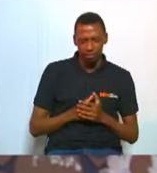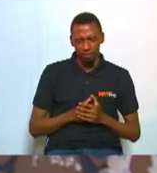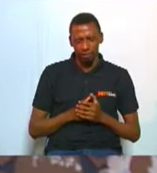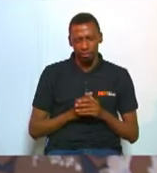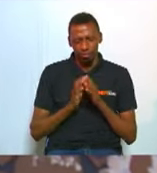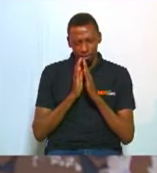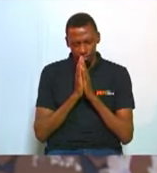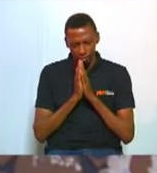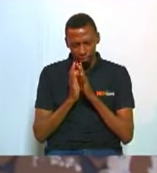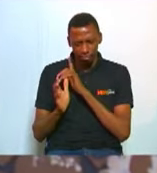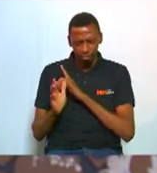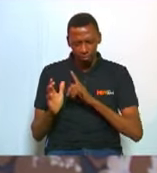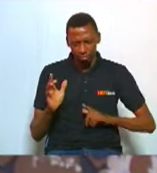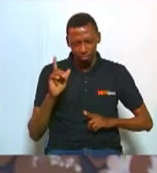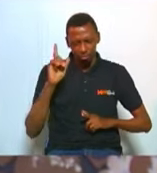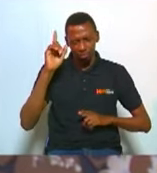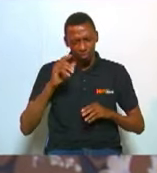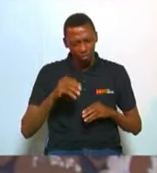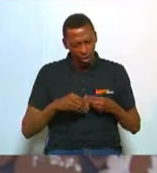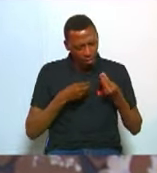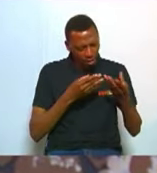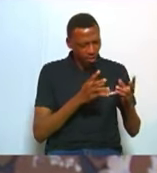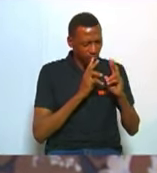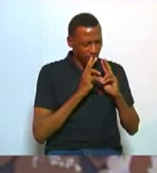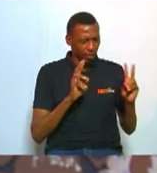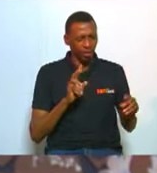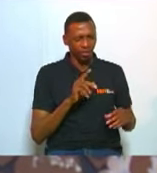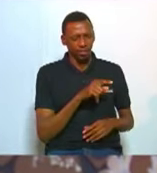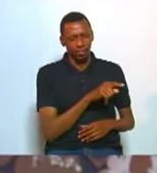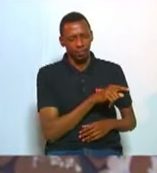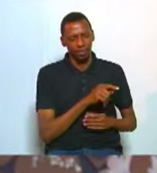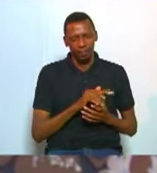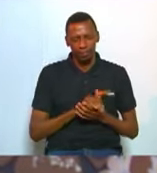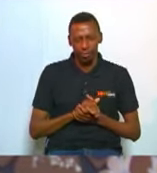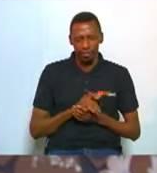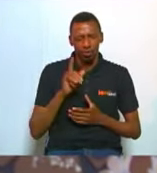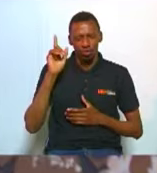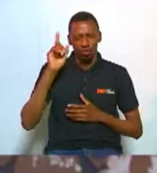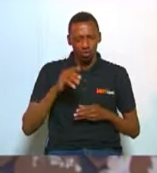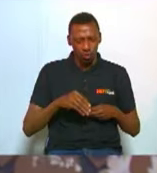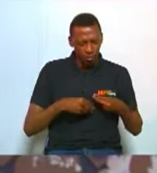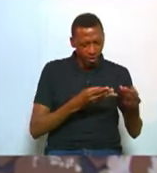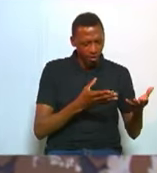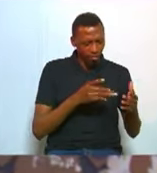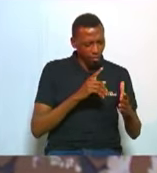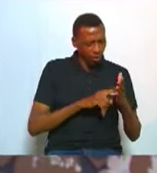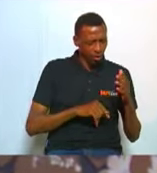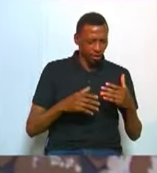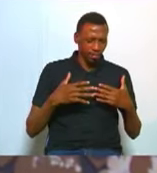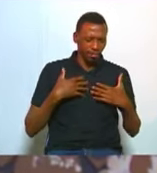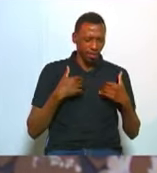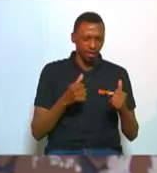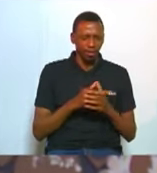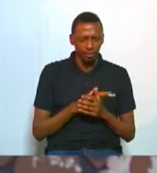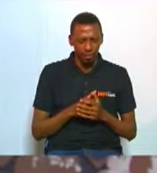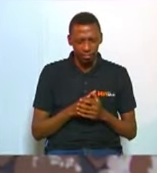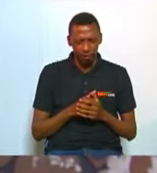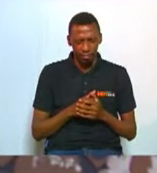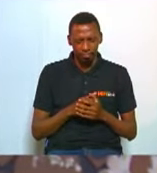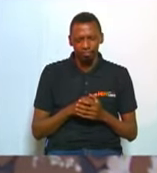speak peace to her, that you would bring healing. We think of the